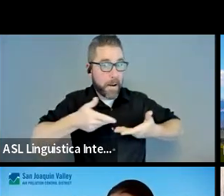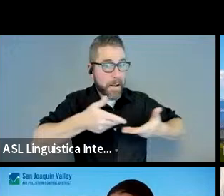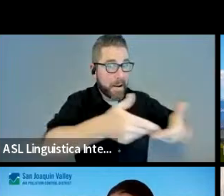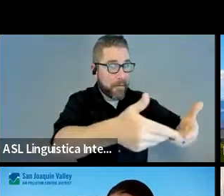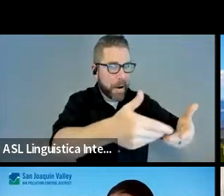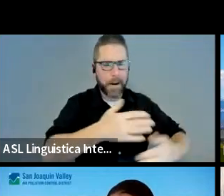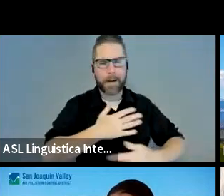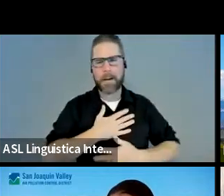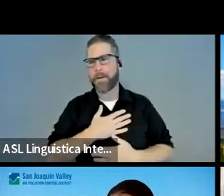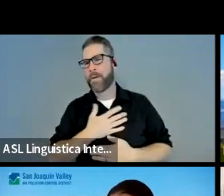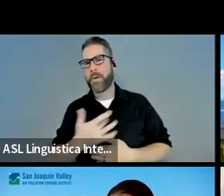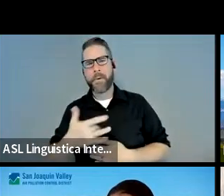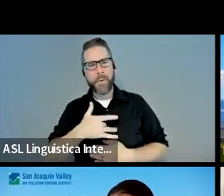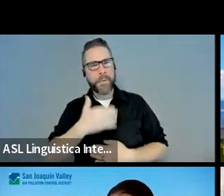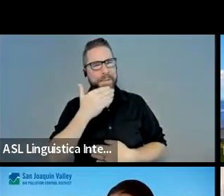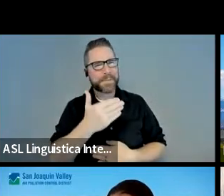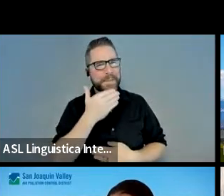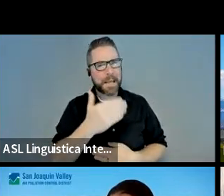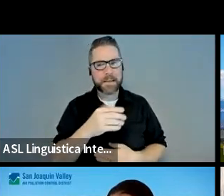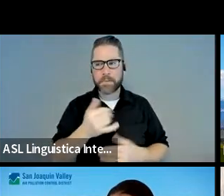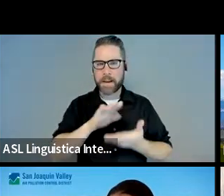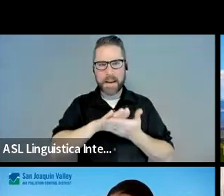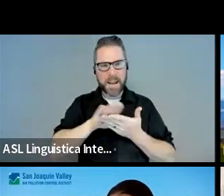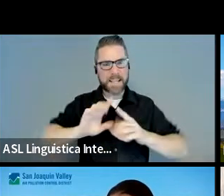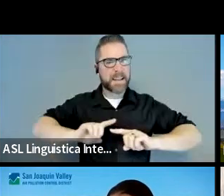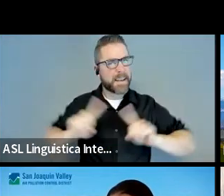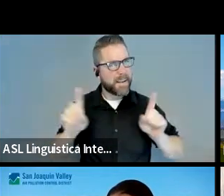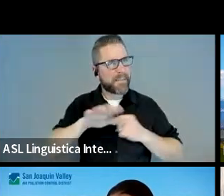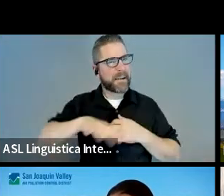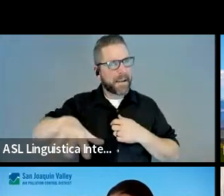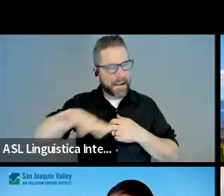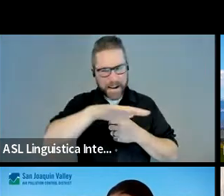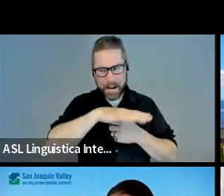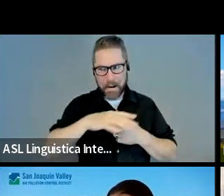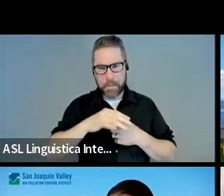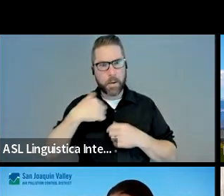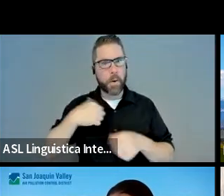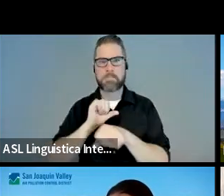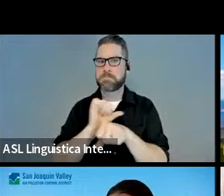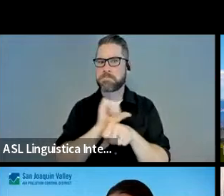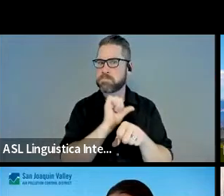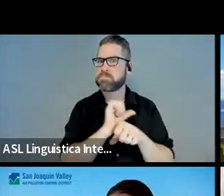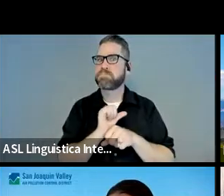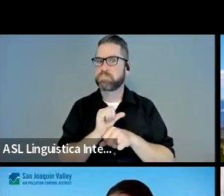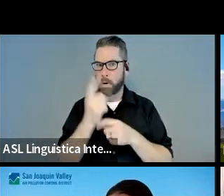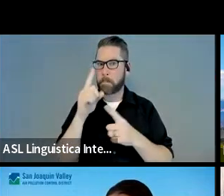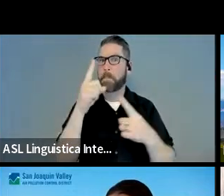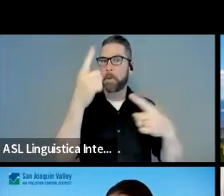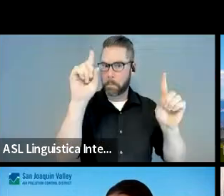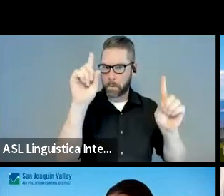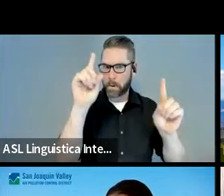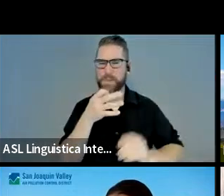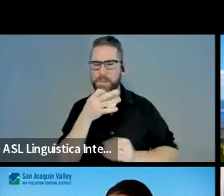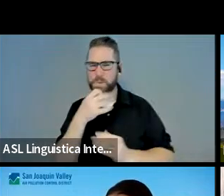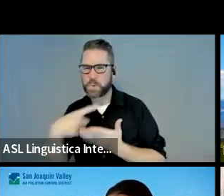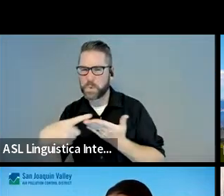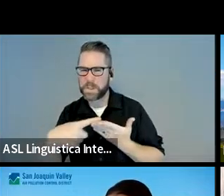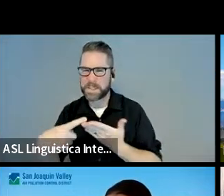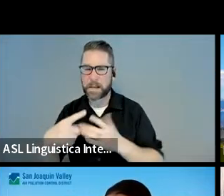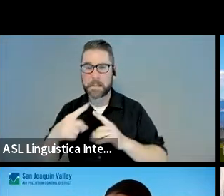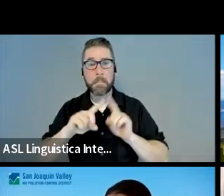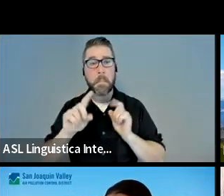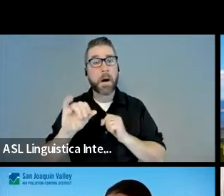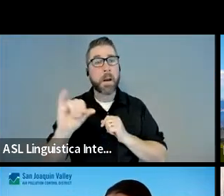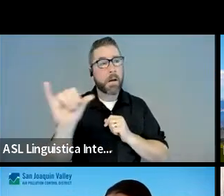provide opportunity for us to get a lot of work done, which we did, and we'll talk about in a minute, but also provided us kind of an opportunity to just kind of